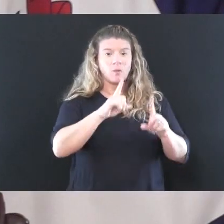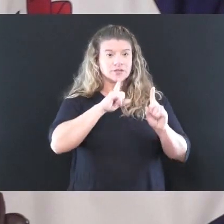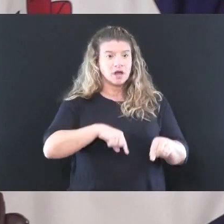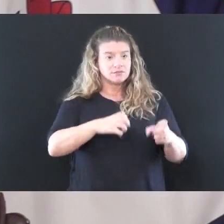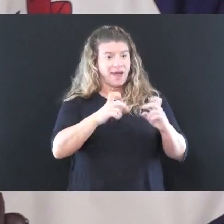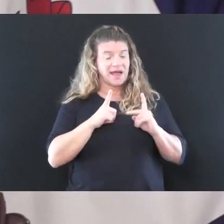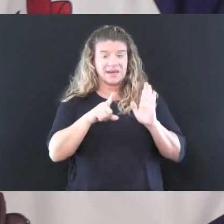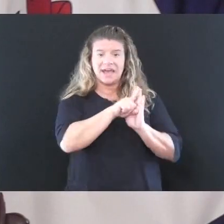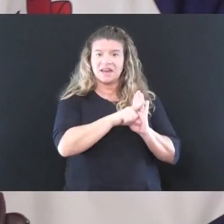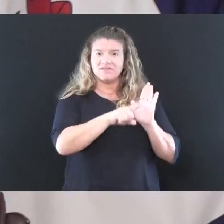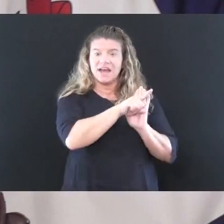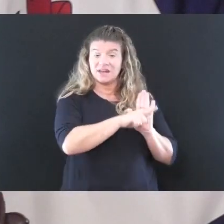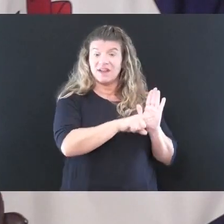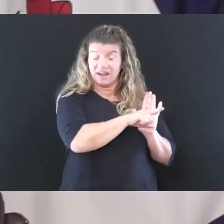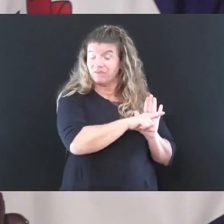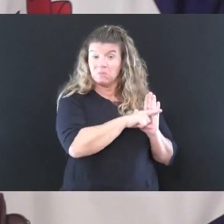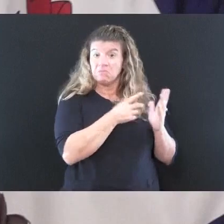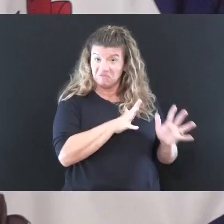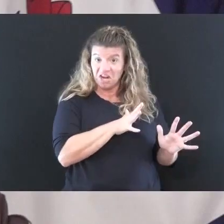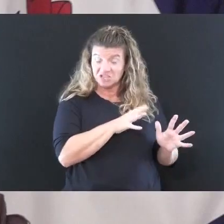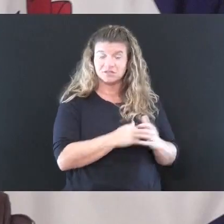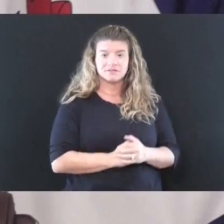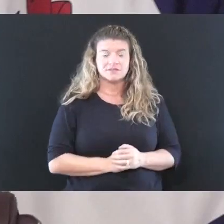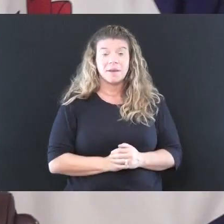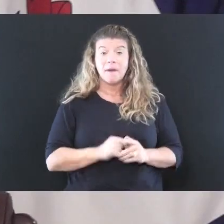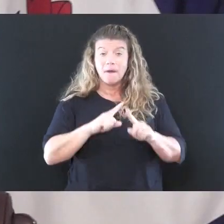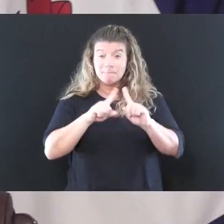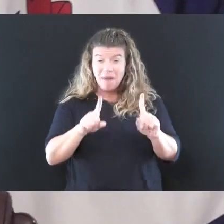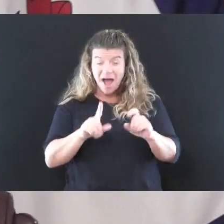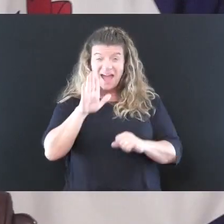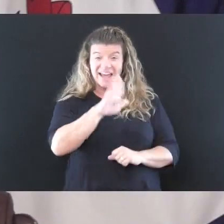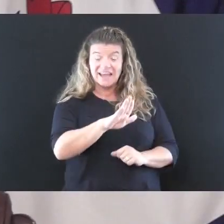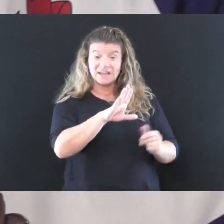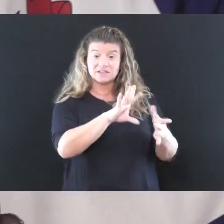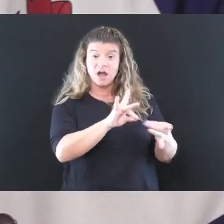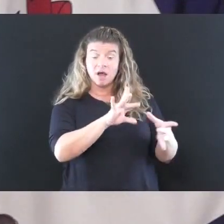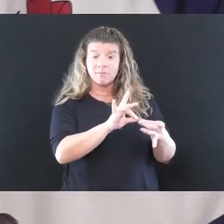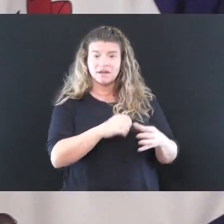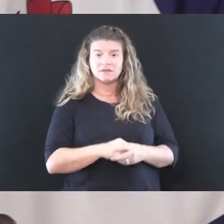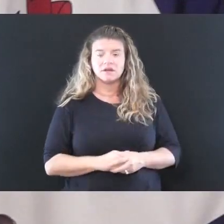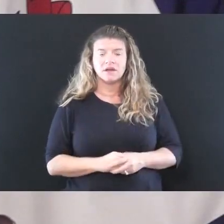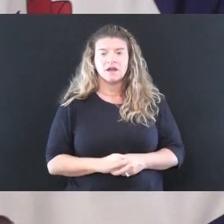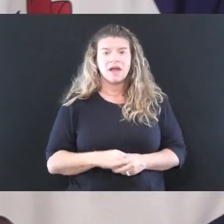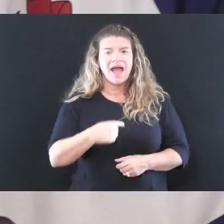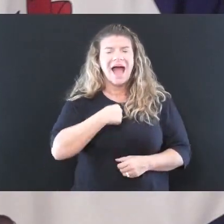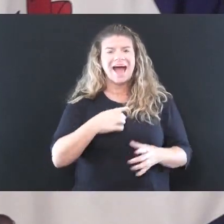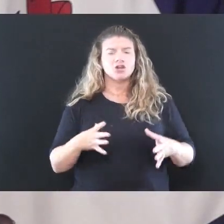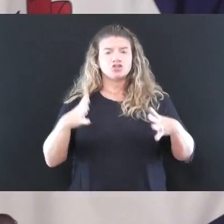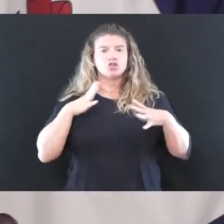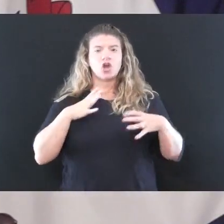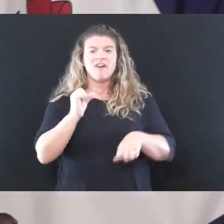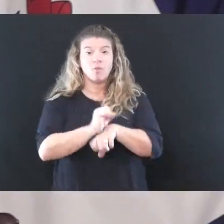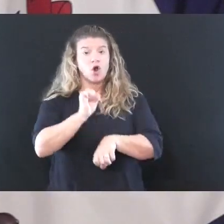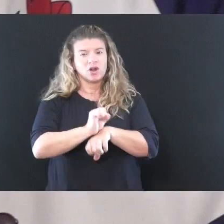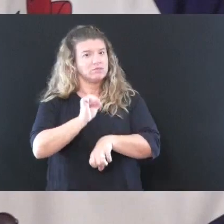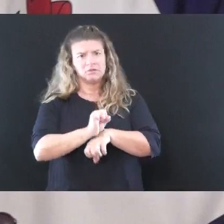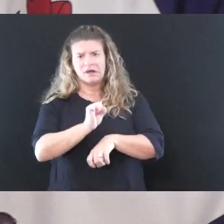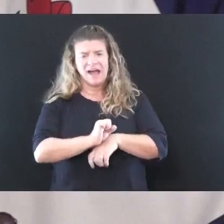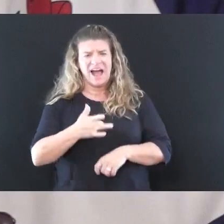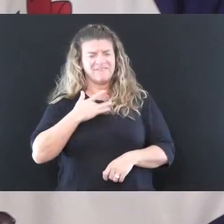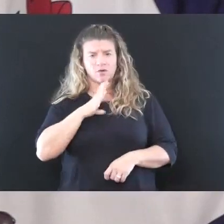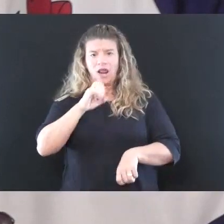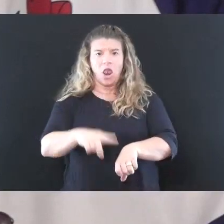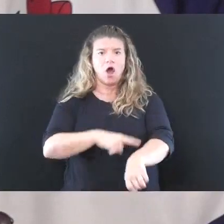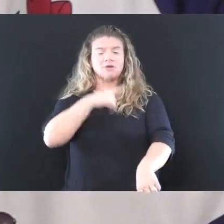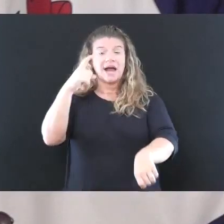he said this, and this is what I loved. He said, you know, he said, I took off work. I thought, well, how long is this going to take? And it's going to take so long. He said,